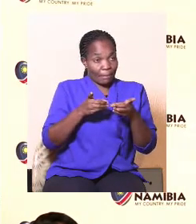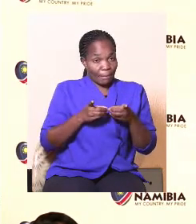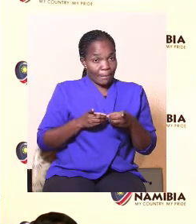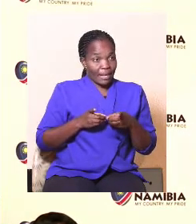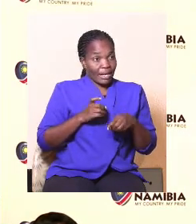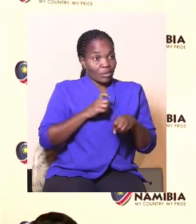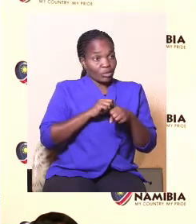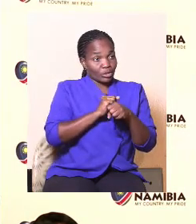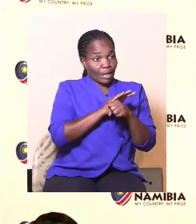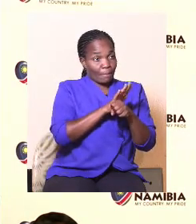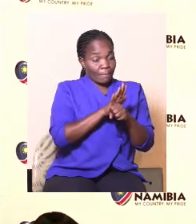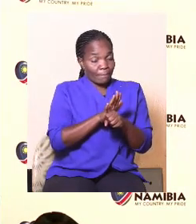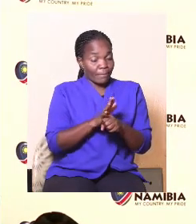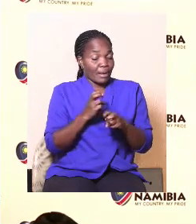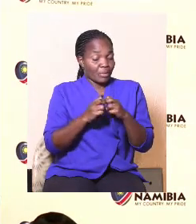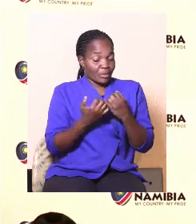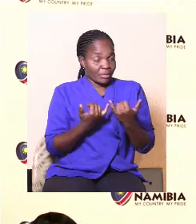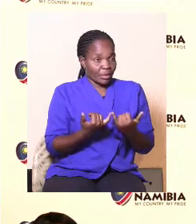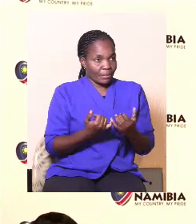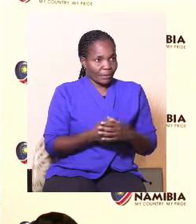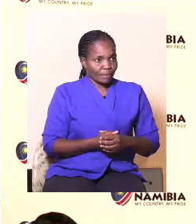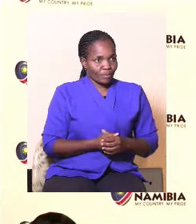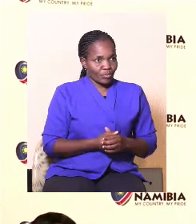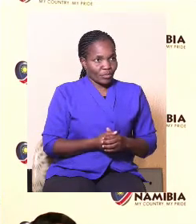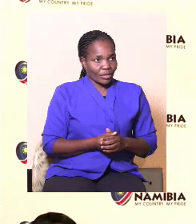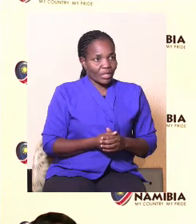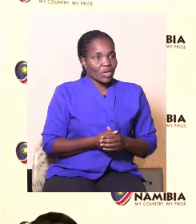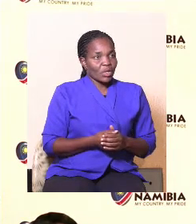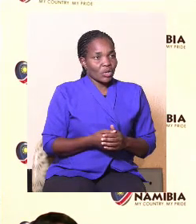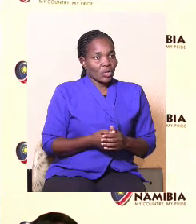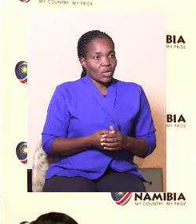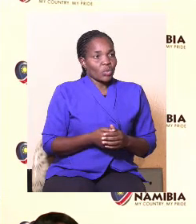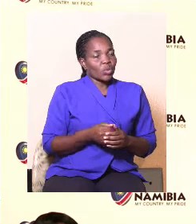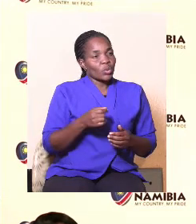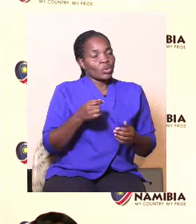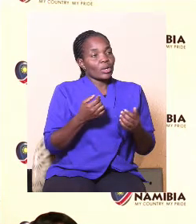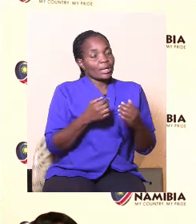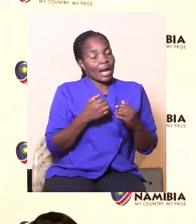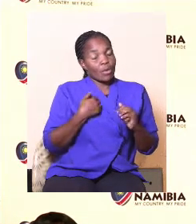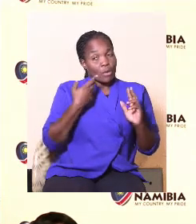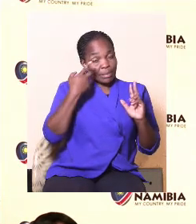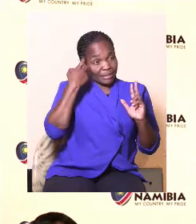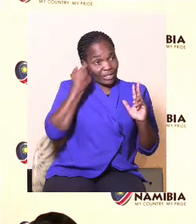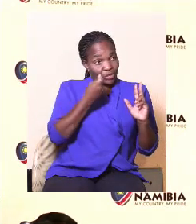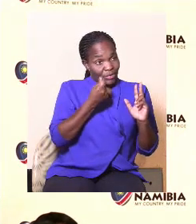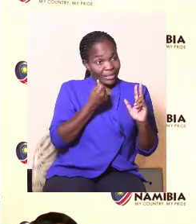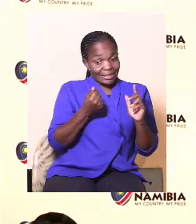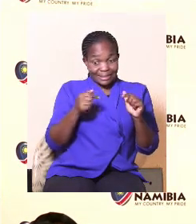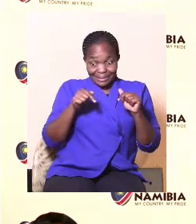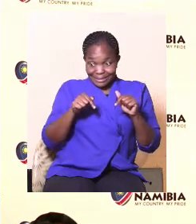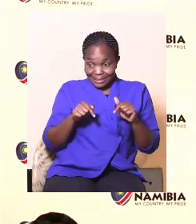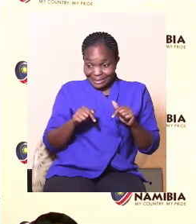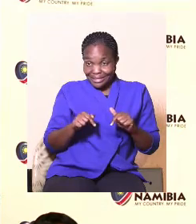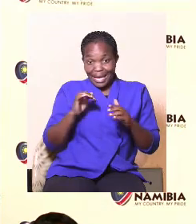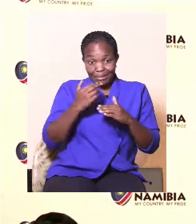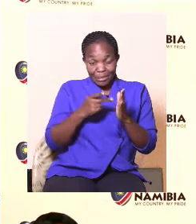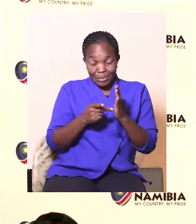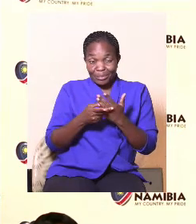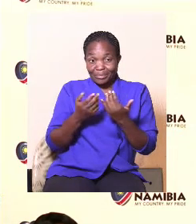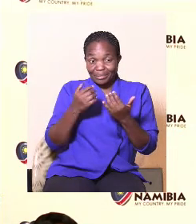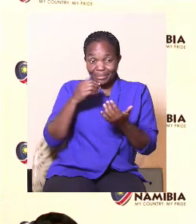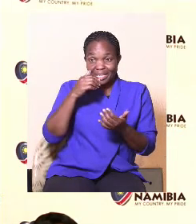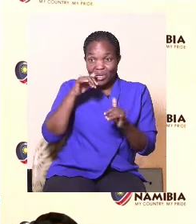in Namibia. We hope that the answers are sufficient, but if not, the Ministry of Finance is available to respond to some of those